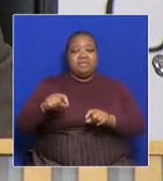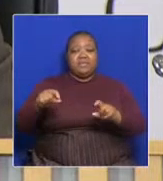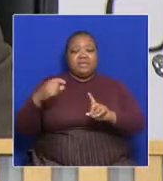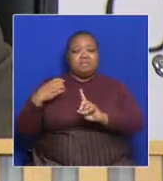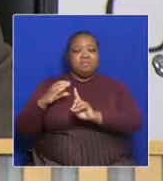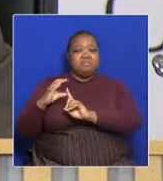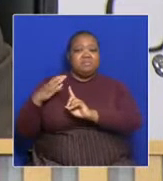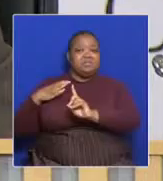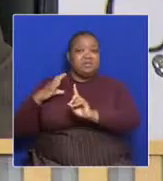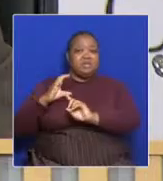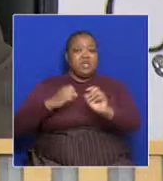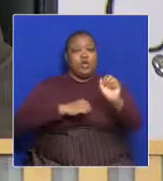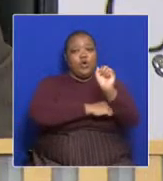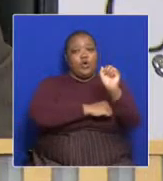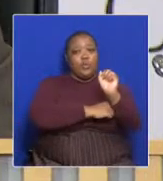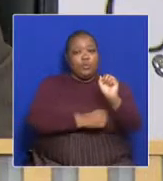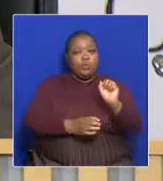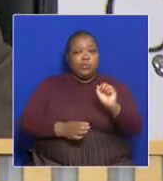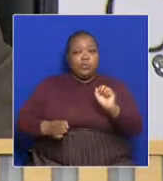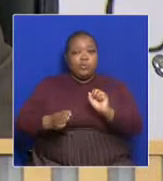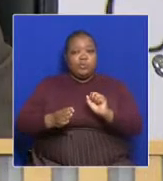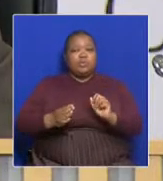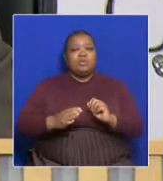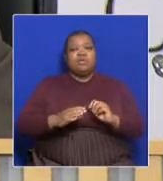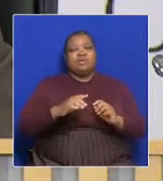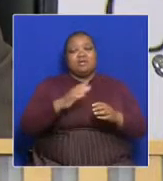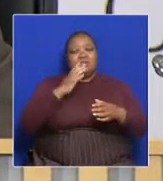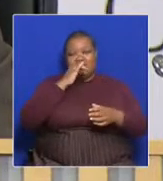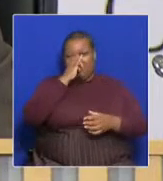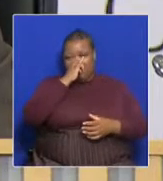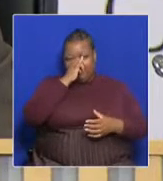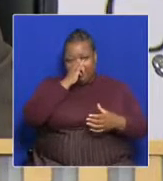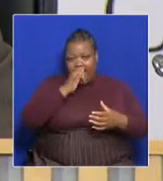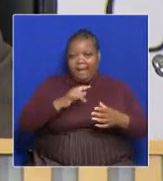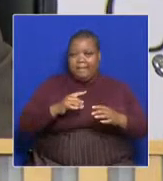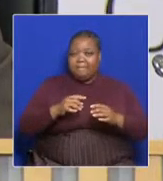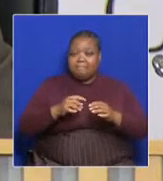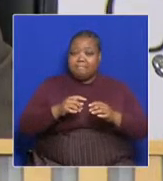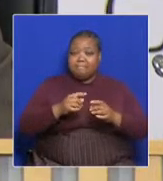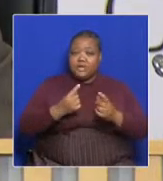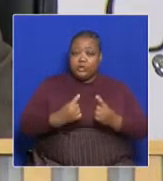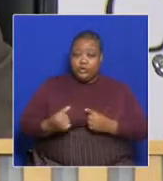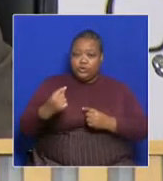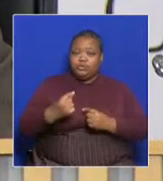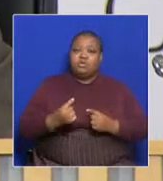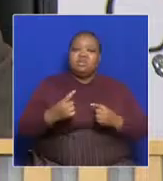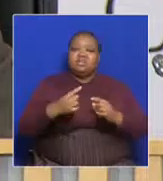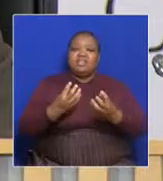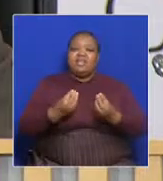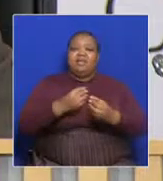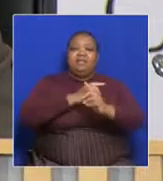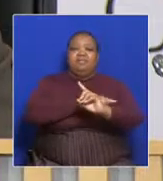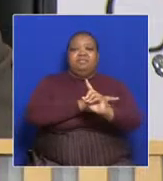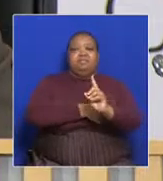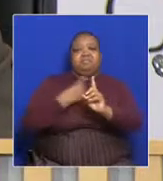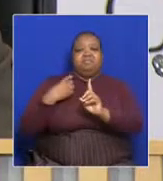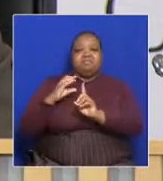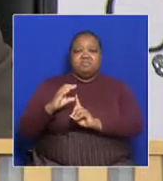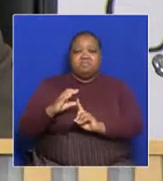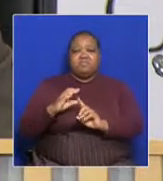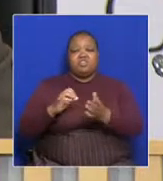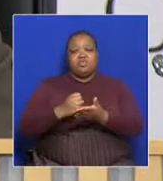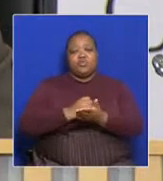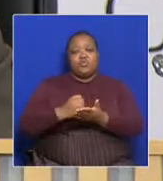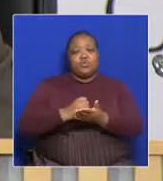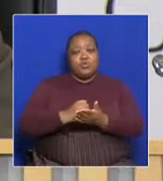that does your CAS, your crime administration Okay. system. So they've got the power to register that inquiry. It's not